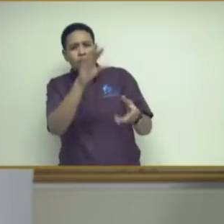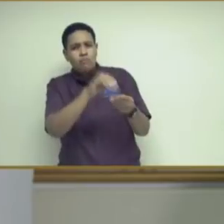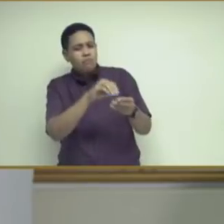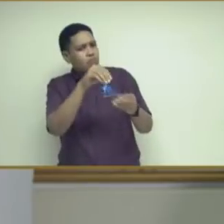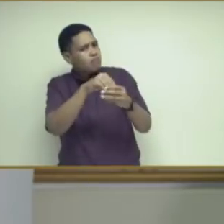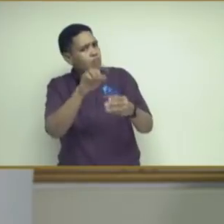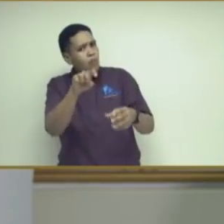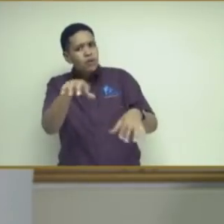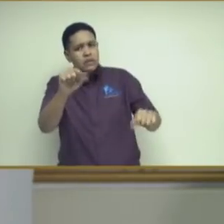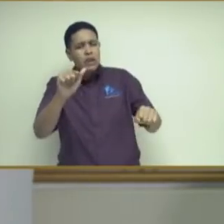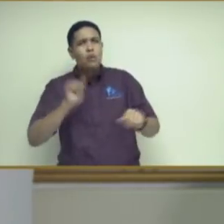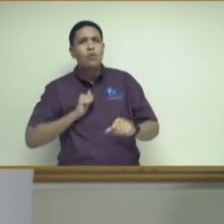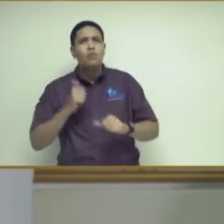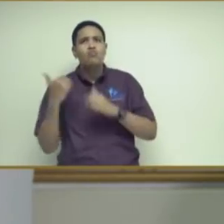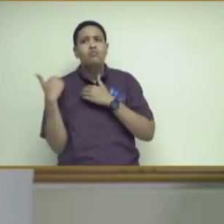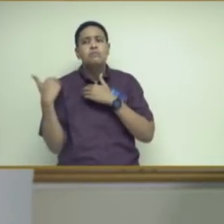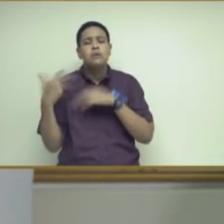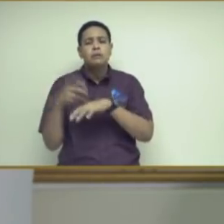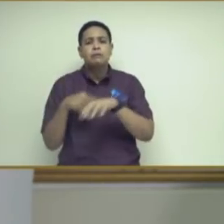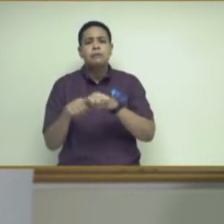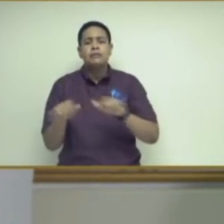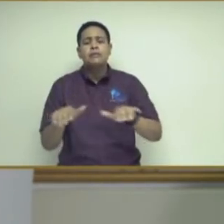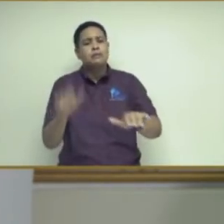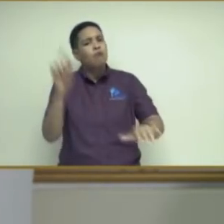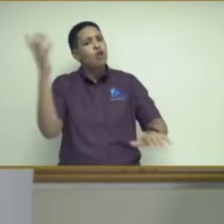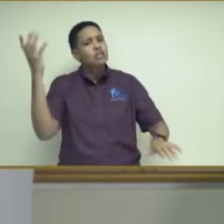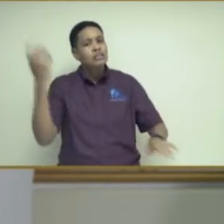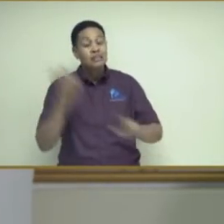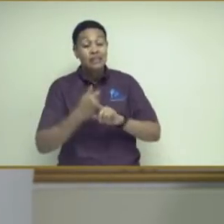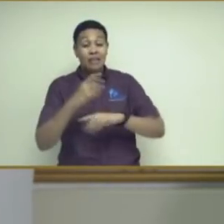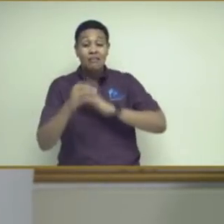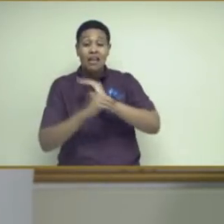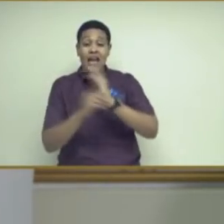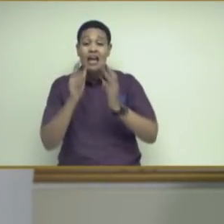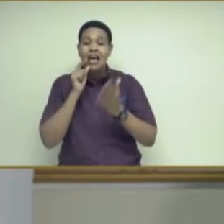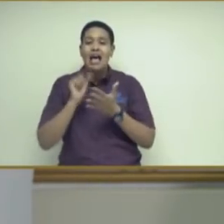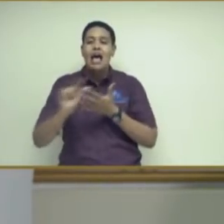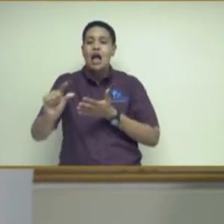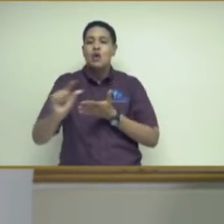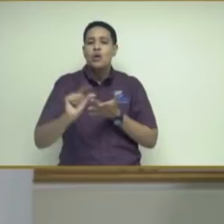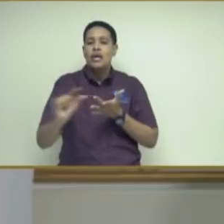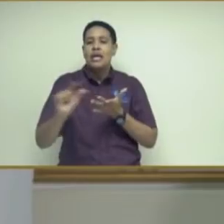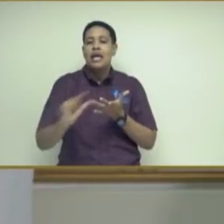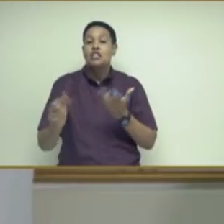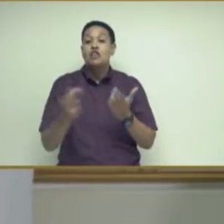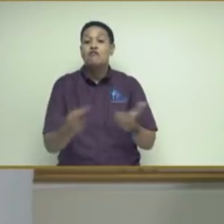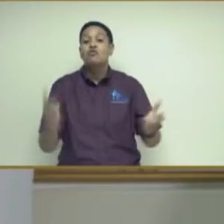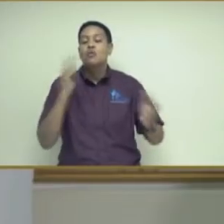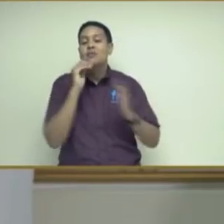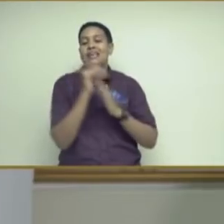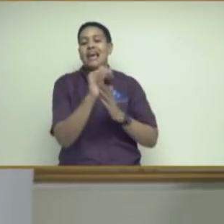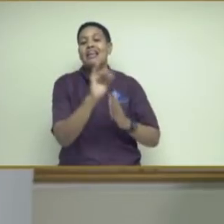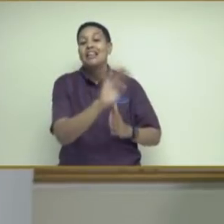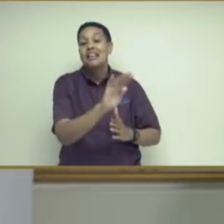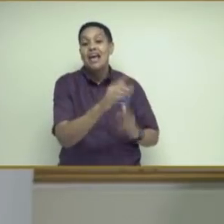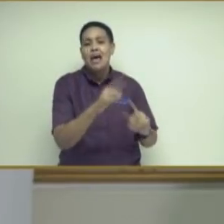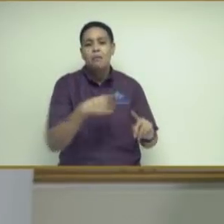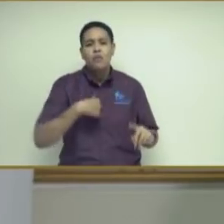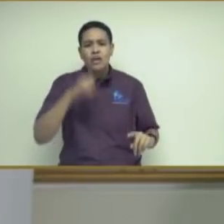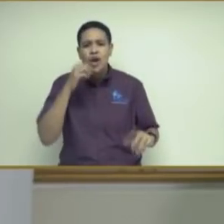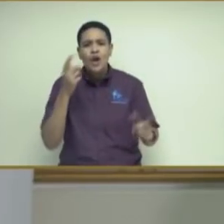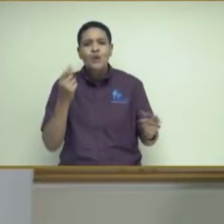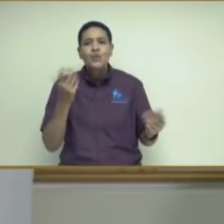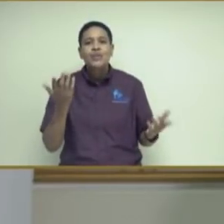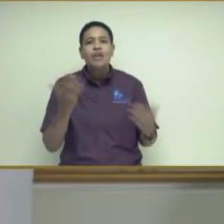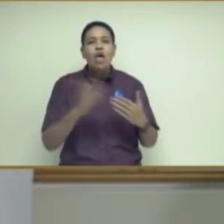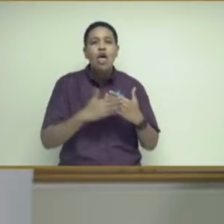taking responsibility theme, and the allocation of resources would be guided by that. So we're not doing things in an ad hoc